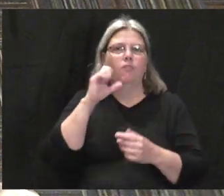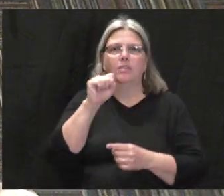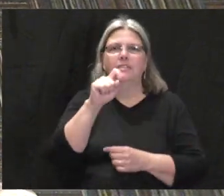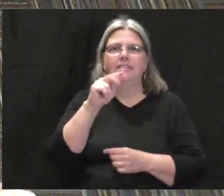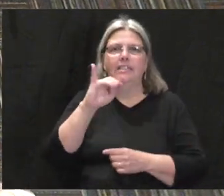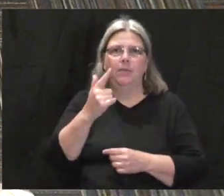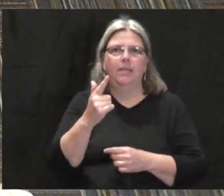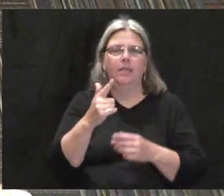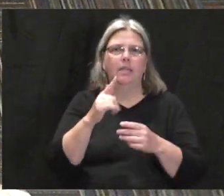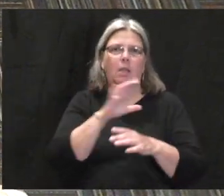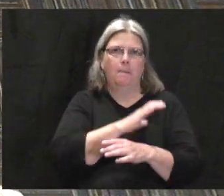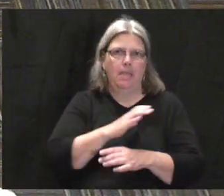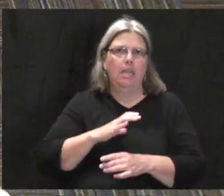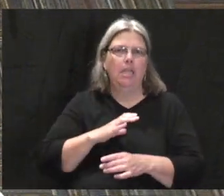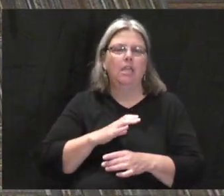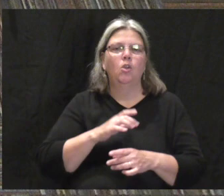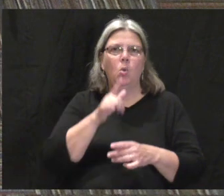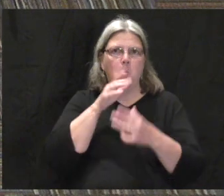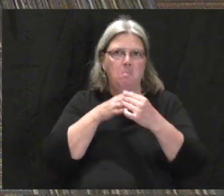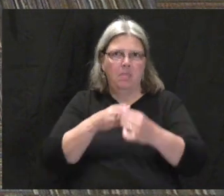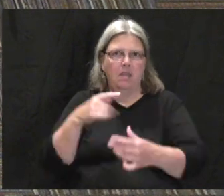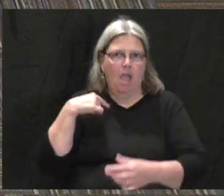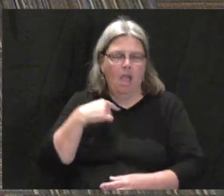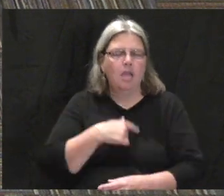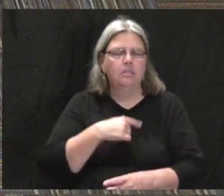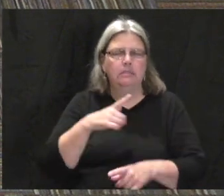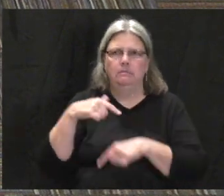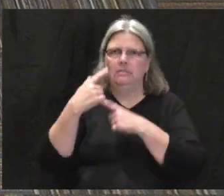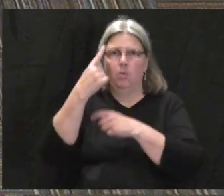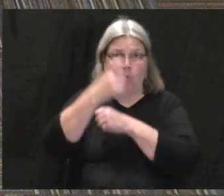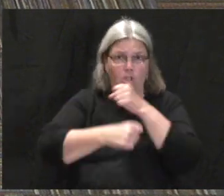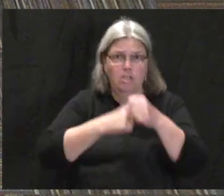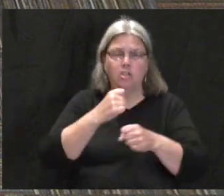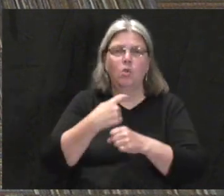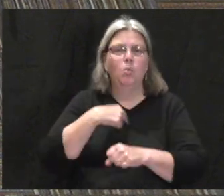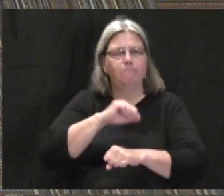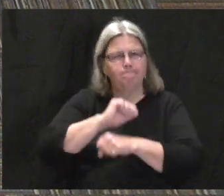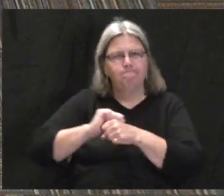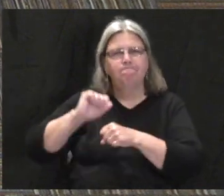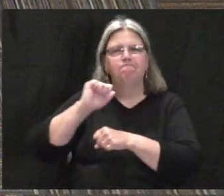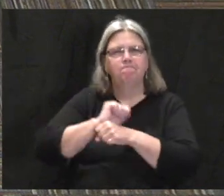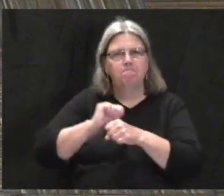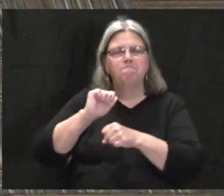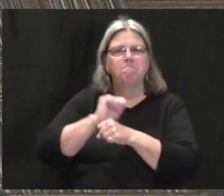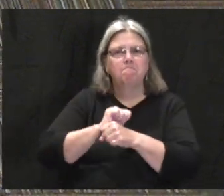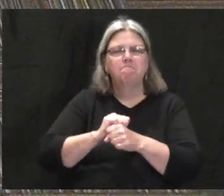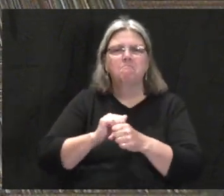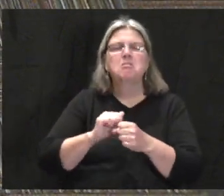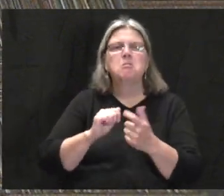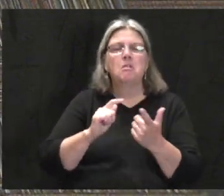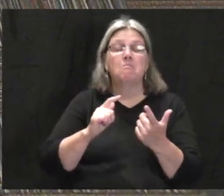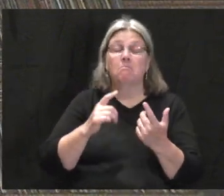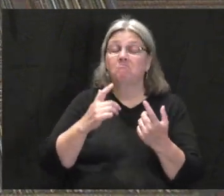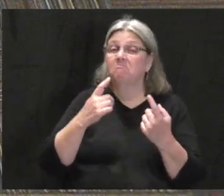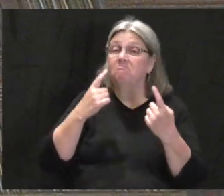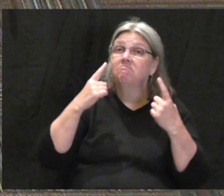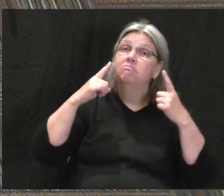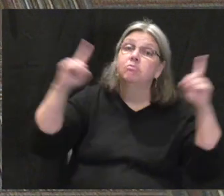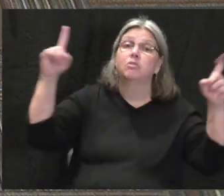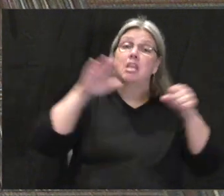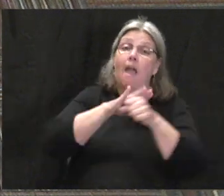done some great work over the last year, I feel like. Has it been enough? No, it hasn't been